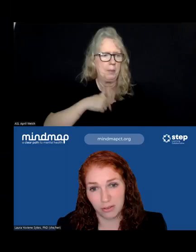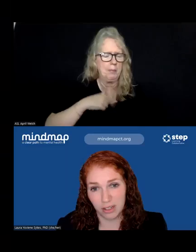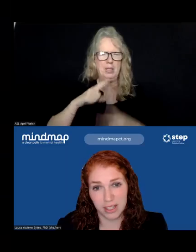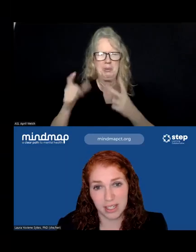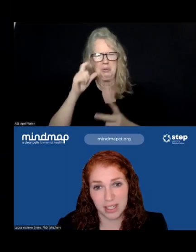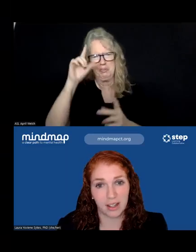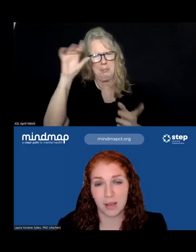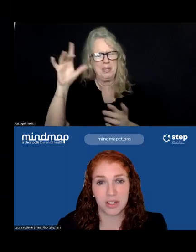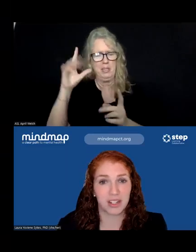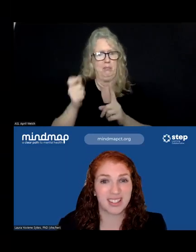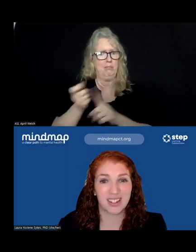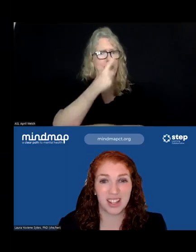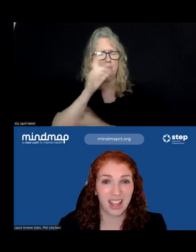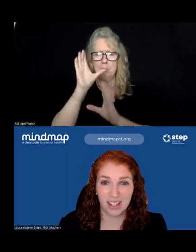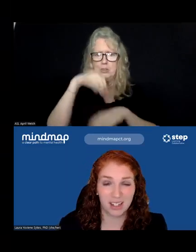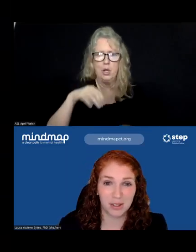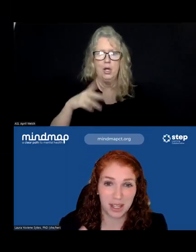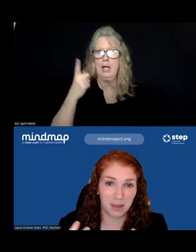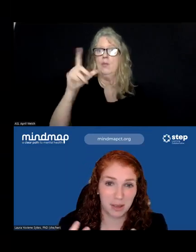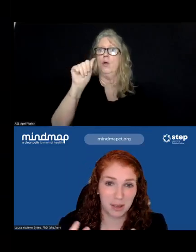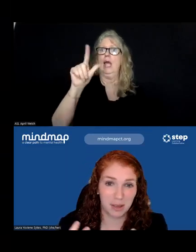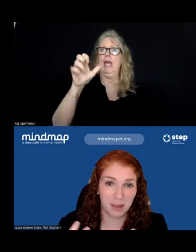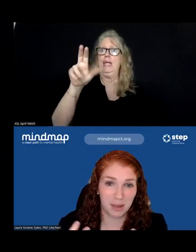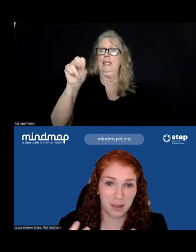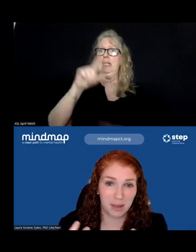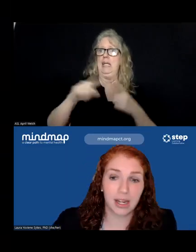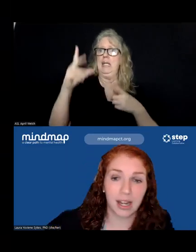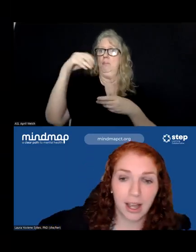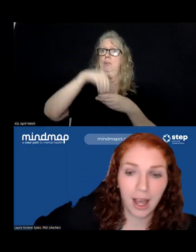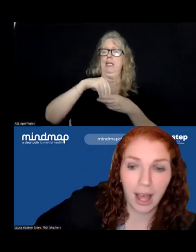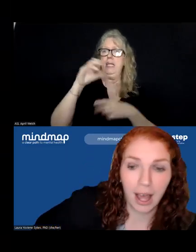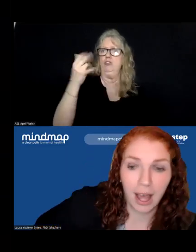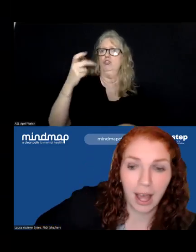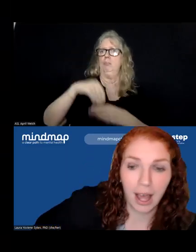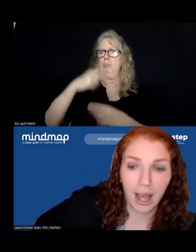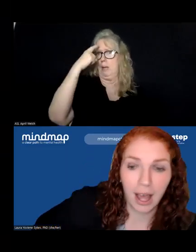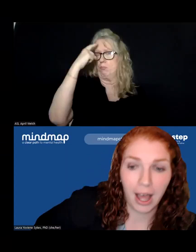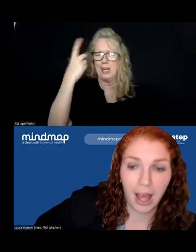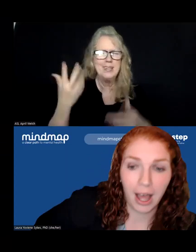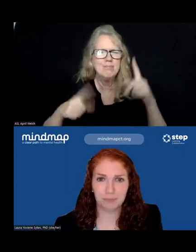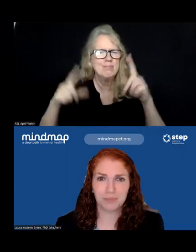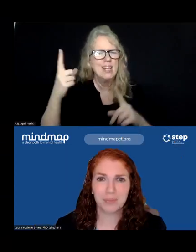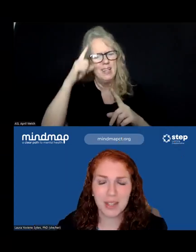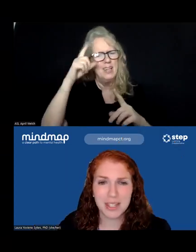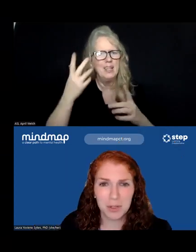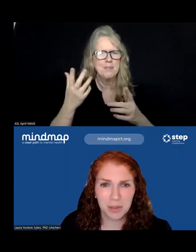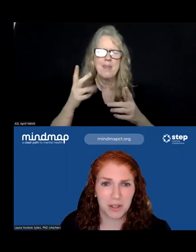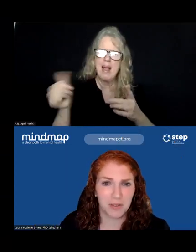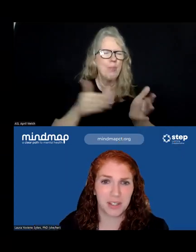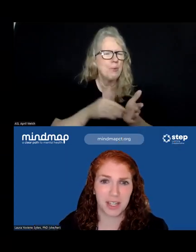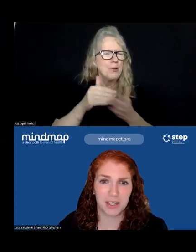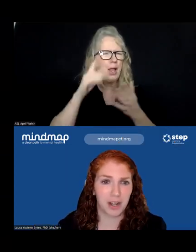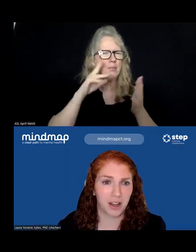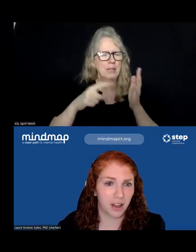or unrealistic, such as there's an alien who's implanted a chip in my brain. Other common symptoms